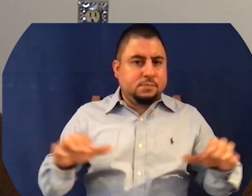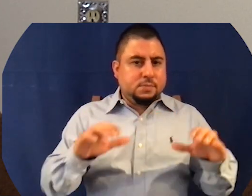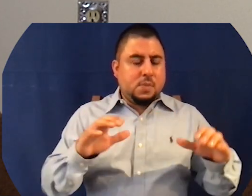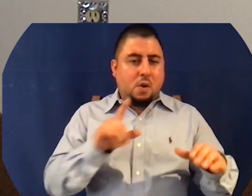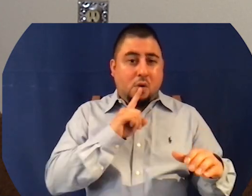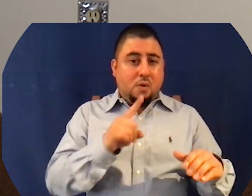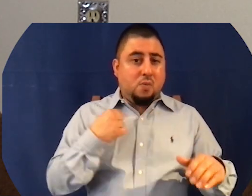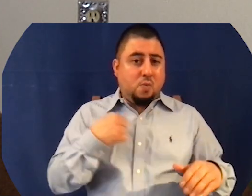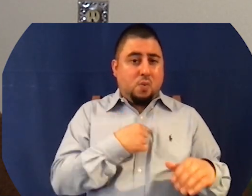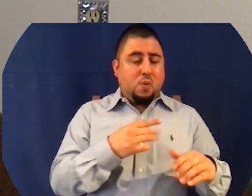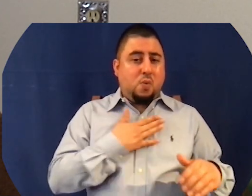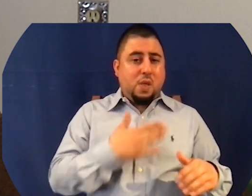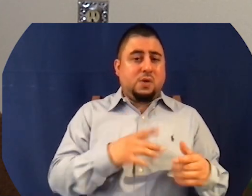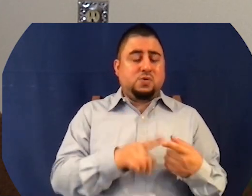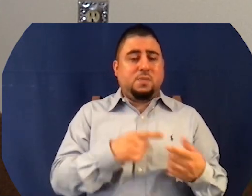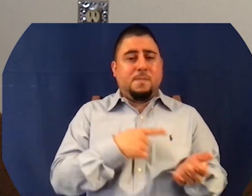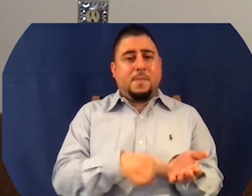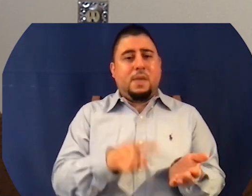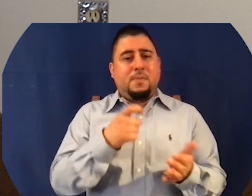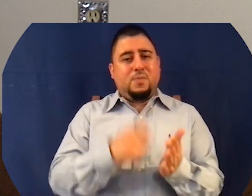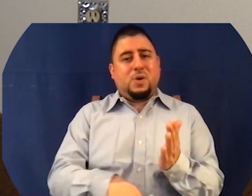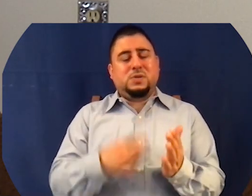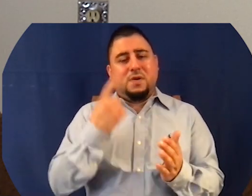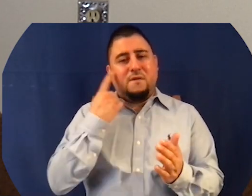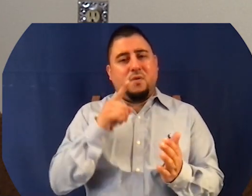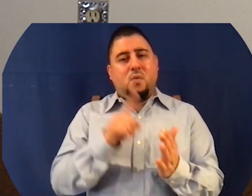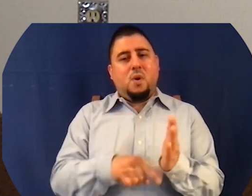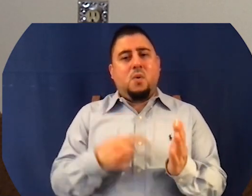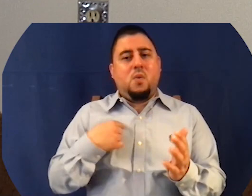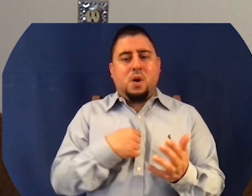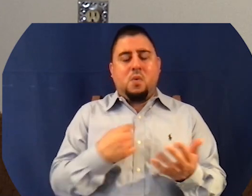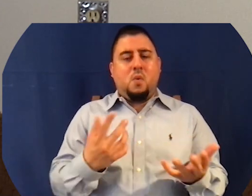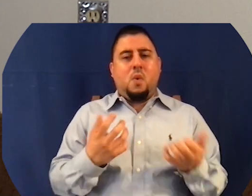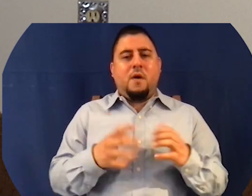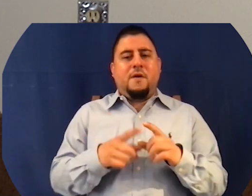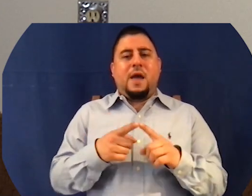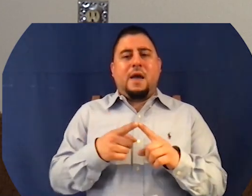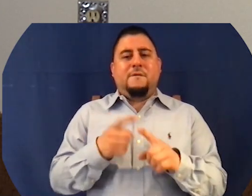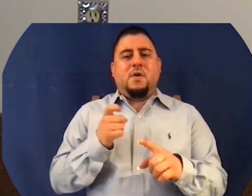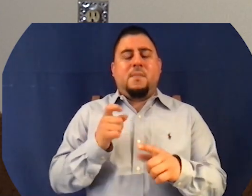are we willing to pay the price for what we want out of life?